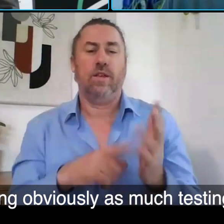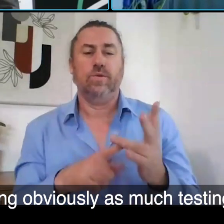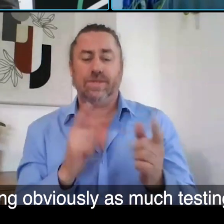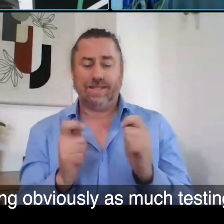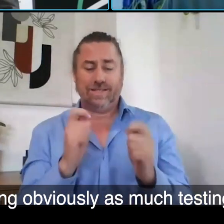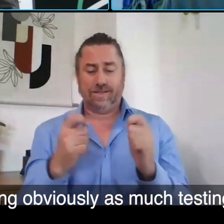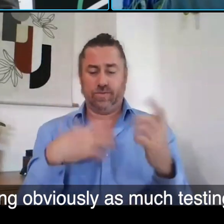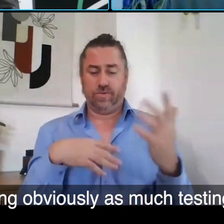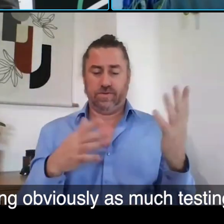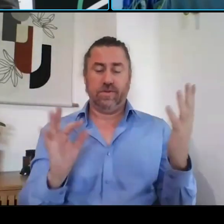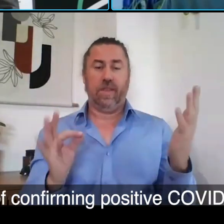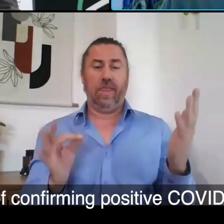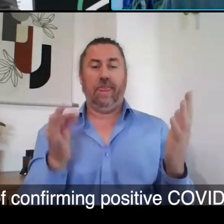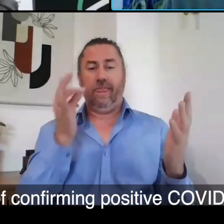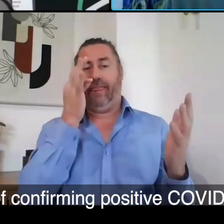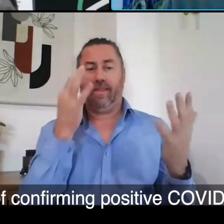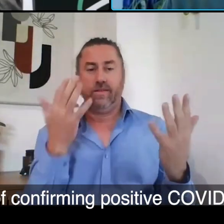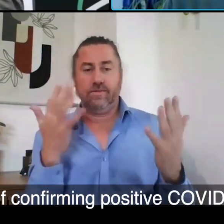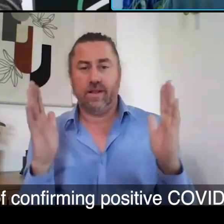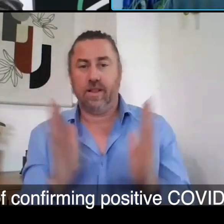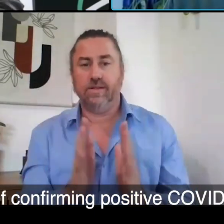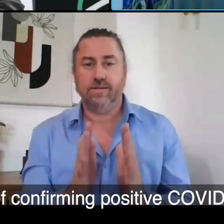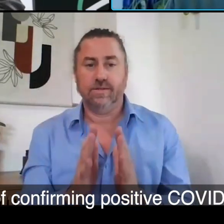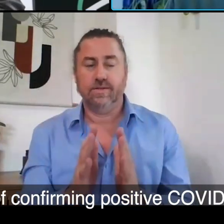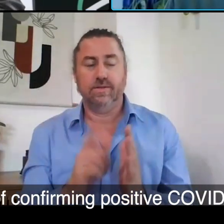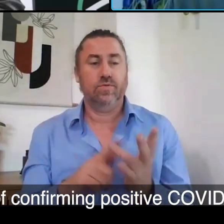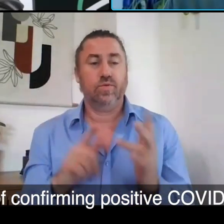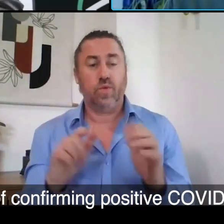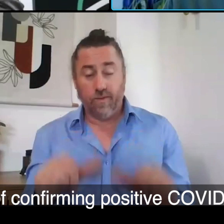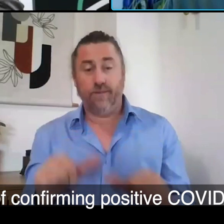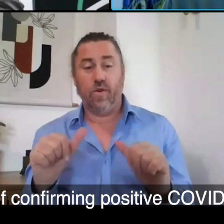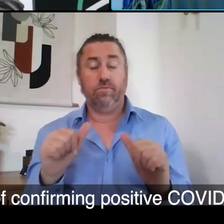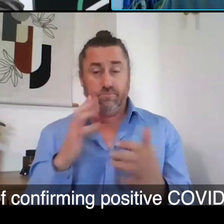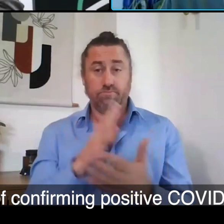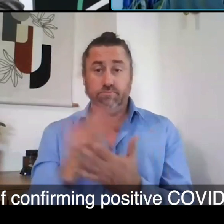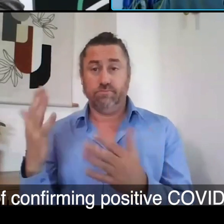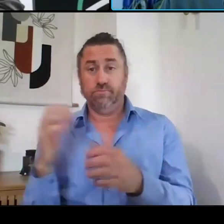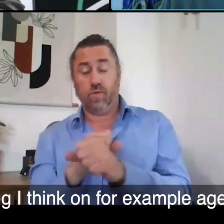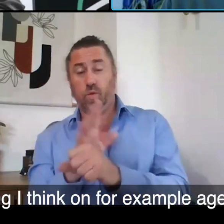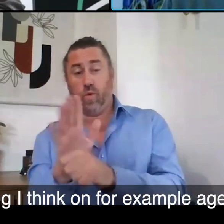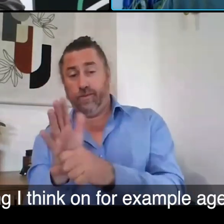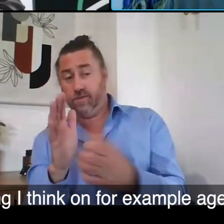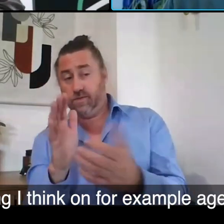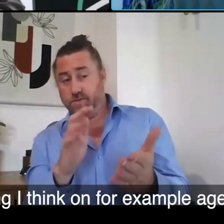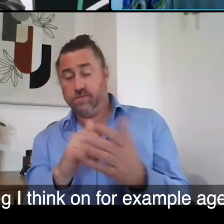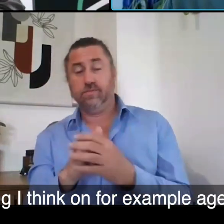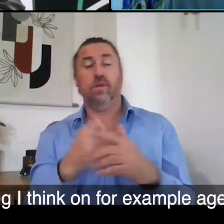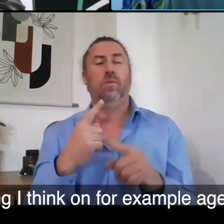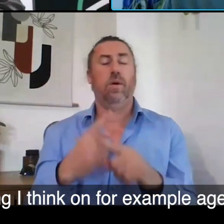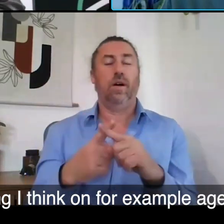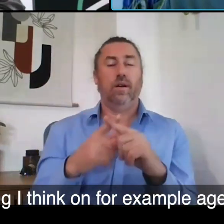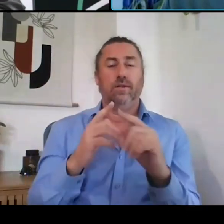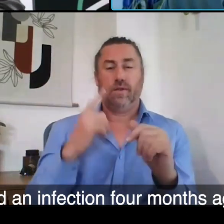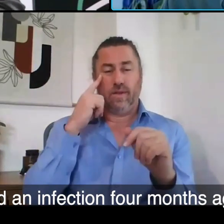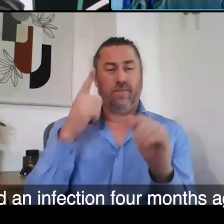not doing obviously as much testing as we were in terms of confirming, positive COVID, and also reflecting, I think, on, for